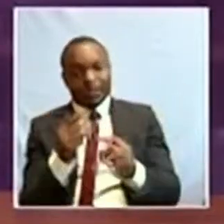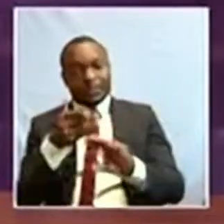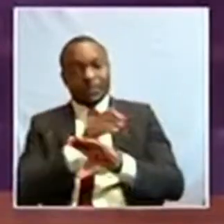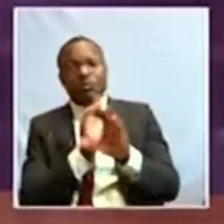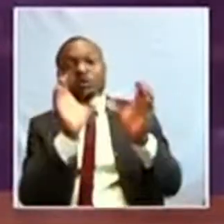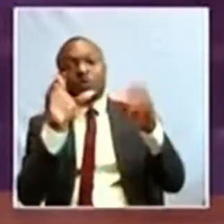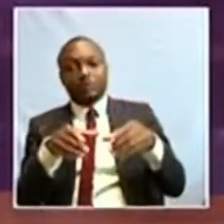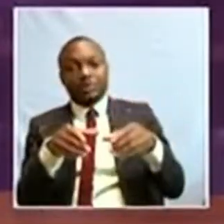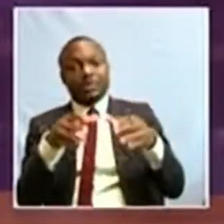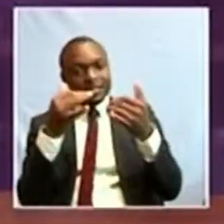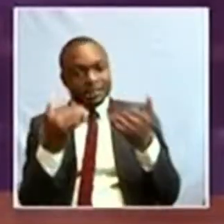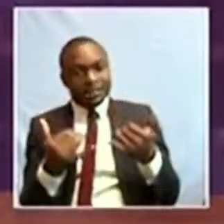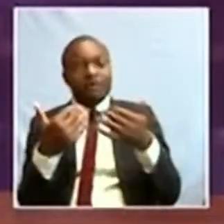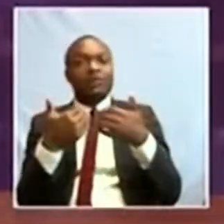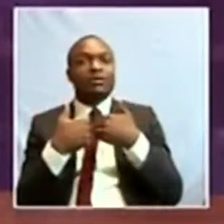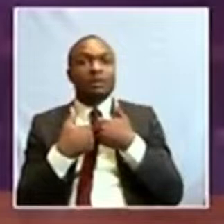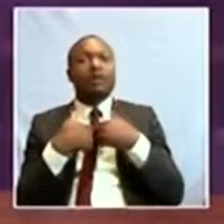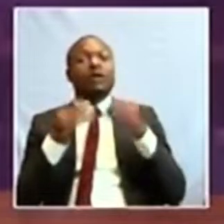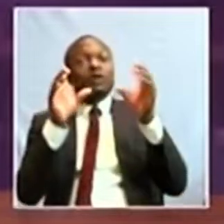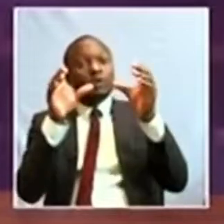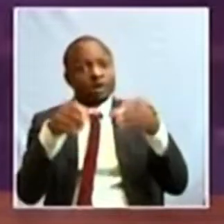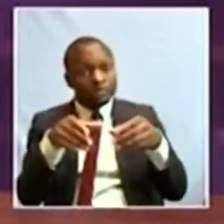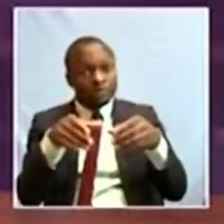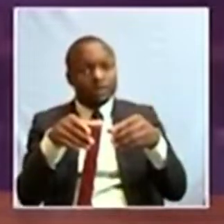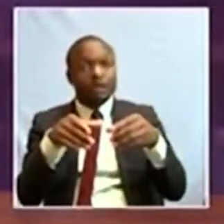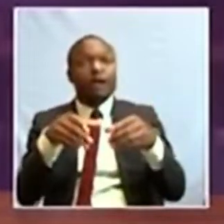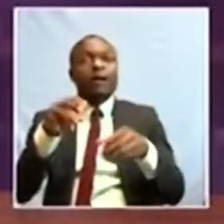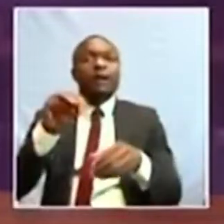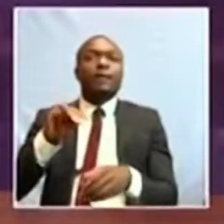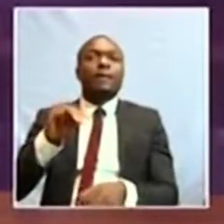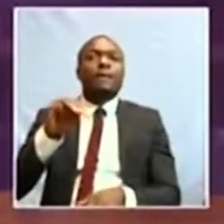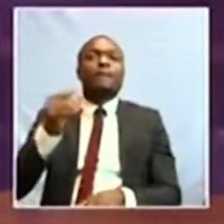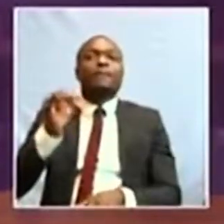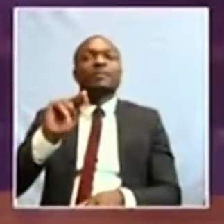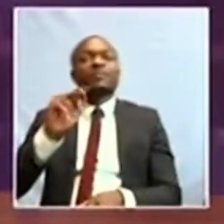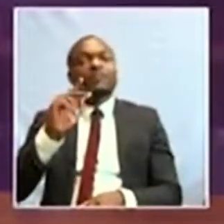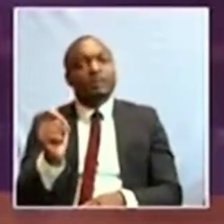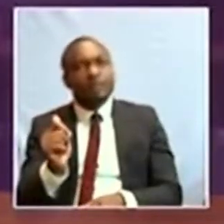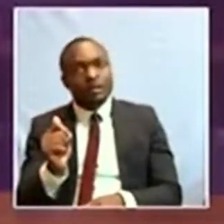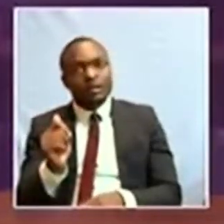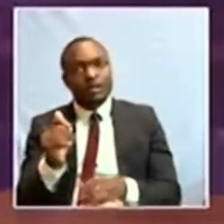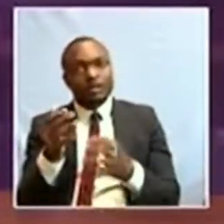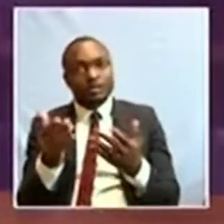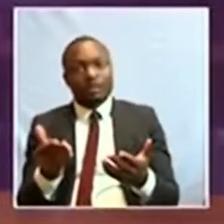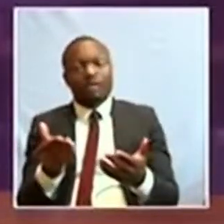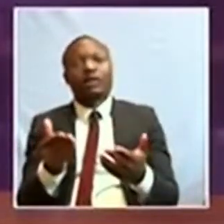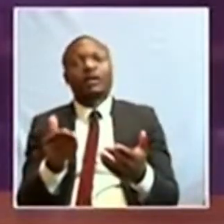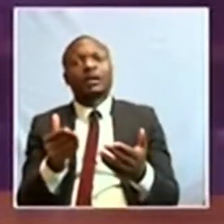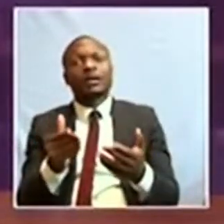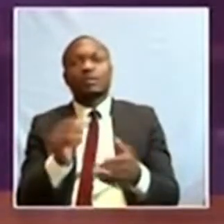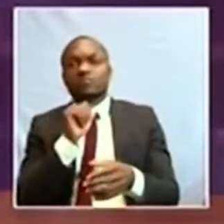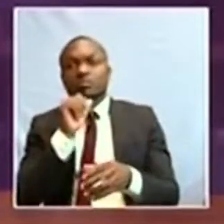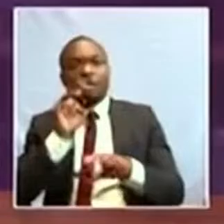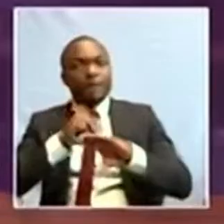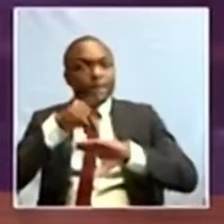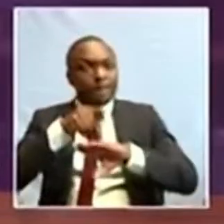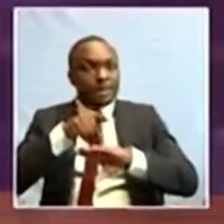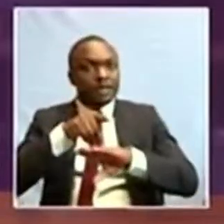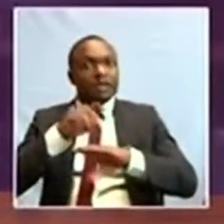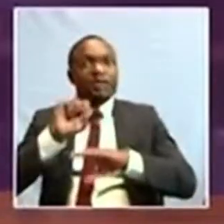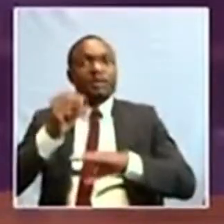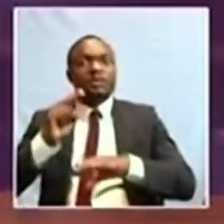This far, we've had the council from Mafinga Town Council, and also not forgetting Mpika,